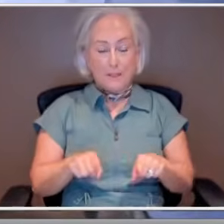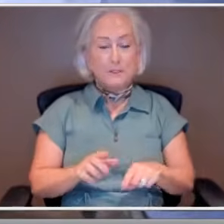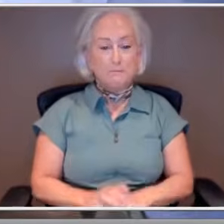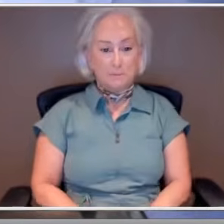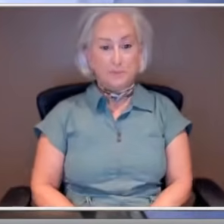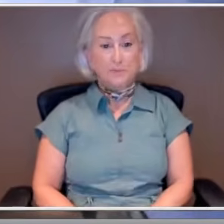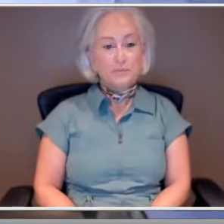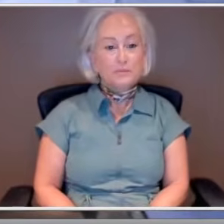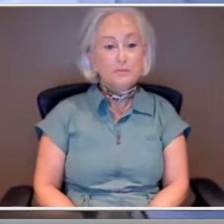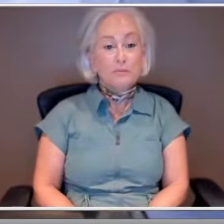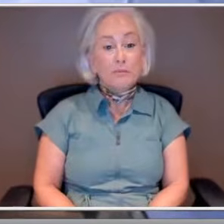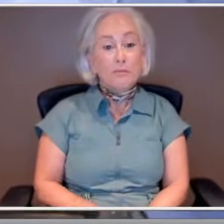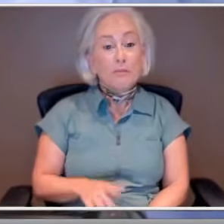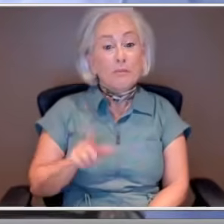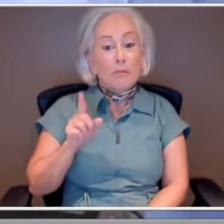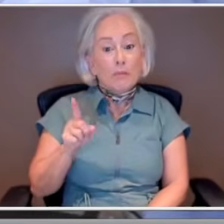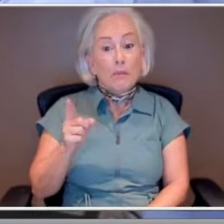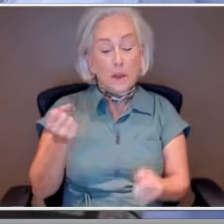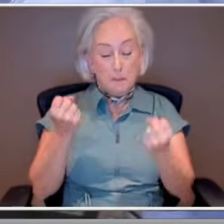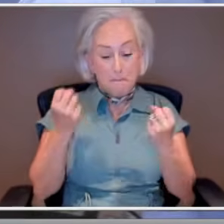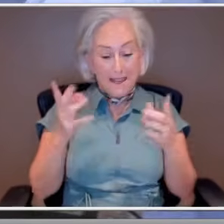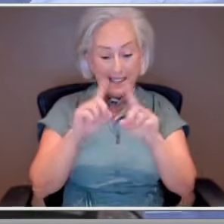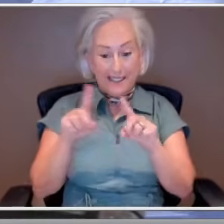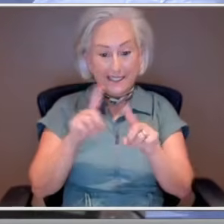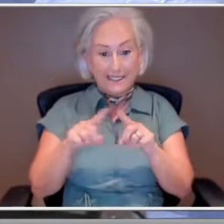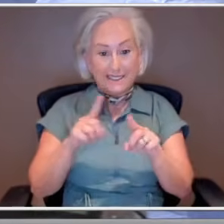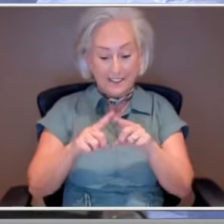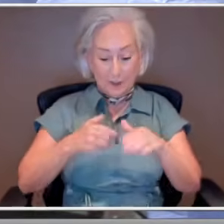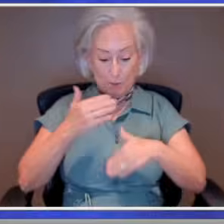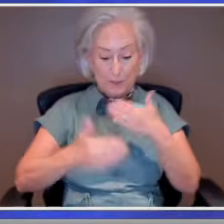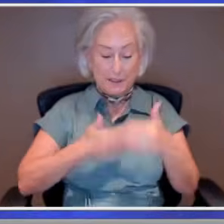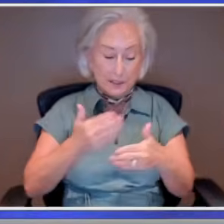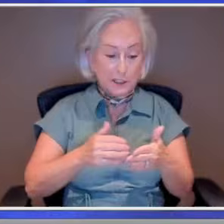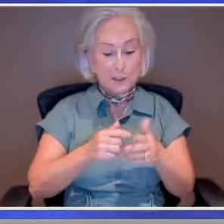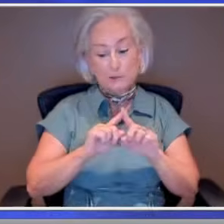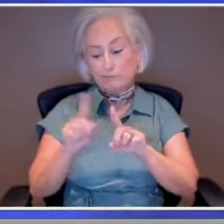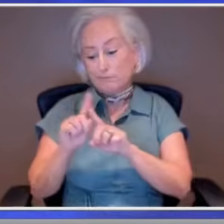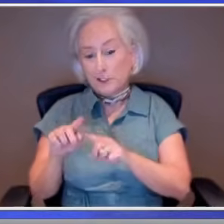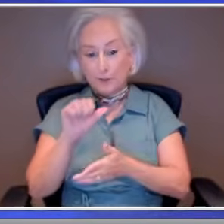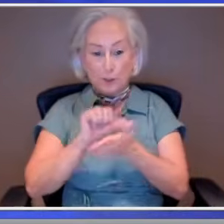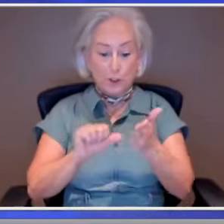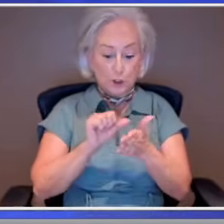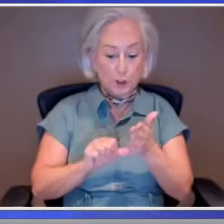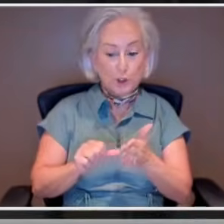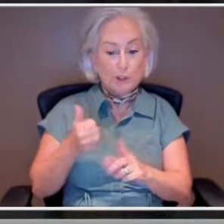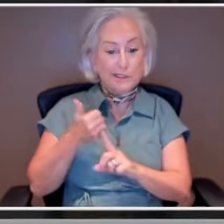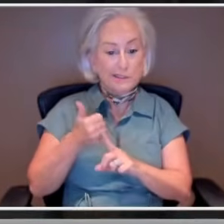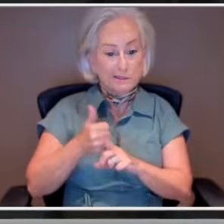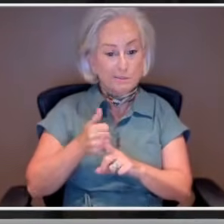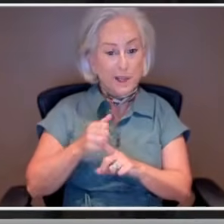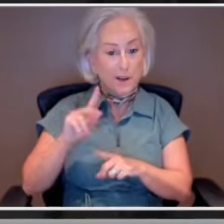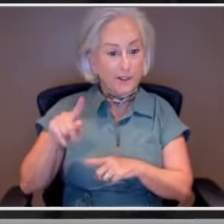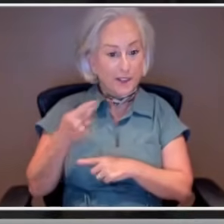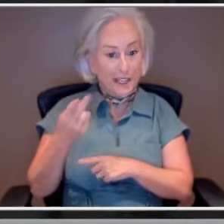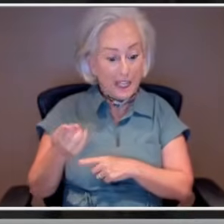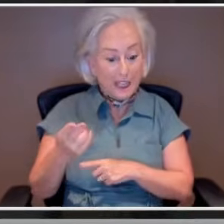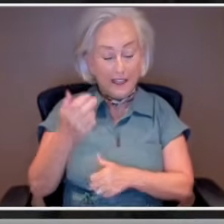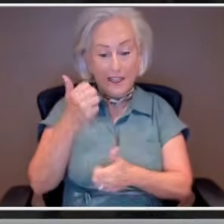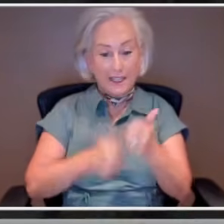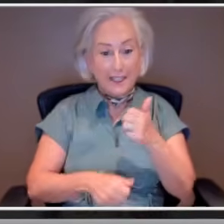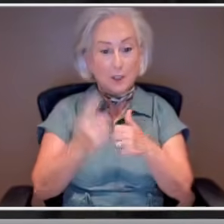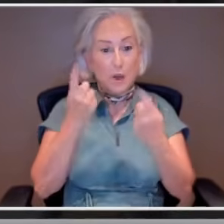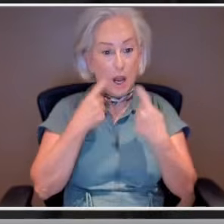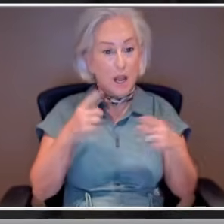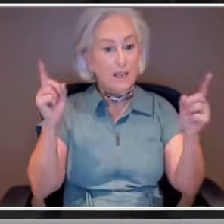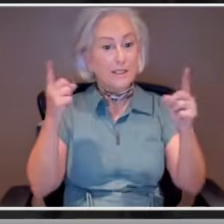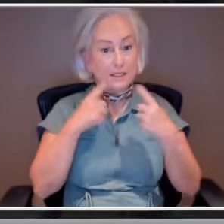Despite having numerous procedures and surgeries over the course of his life, each one turning out fine, before this one, Keith